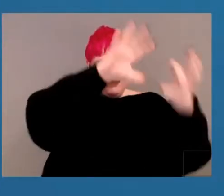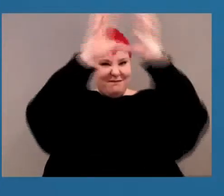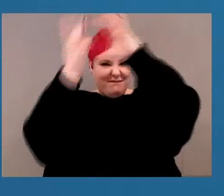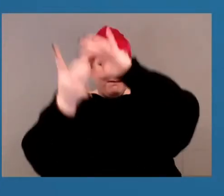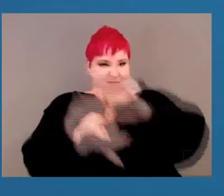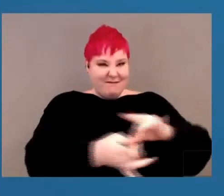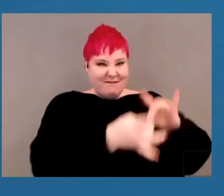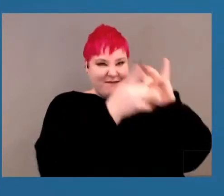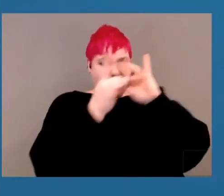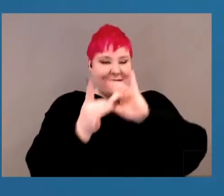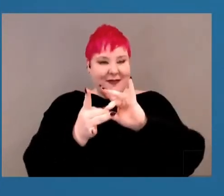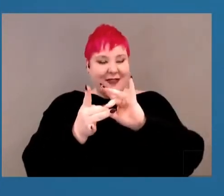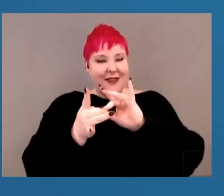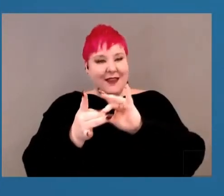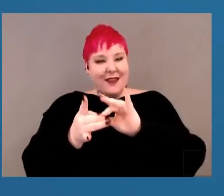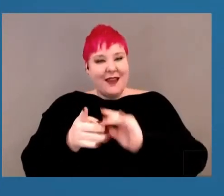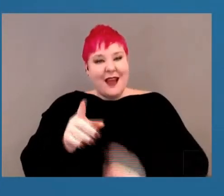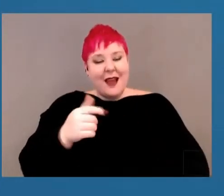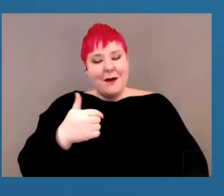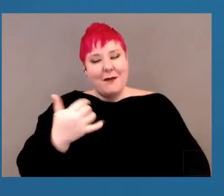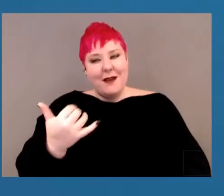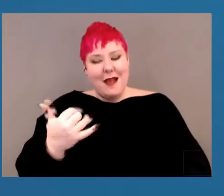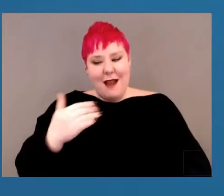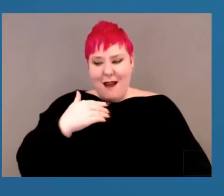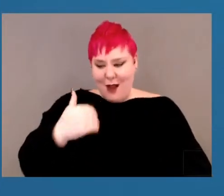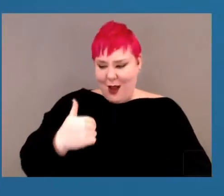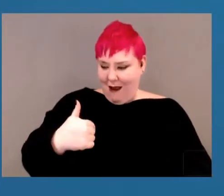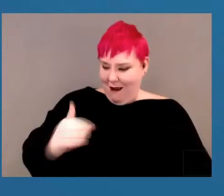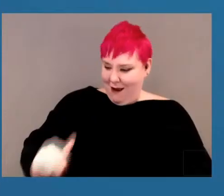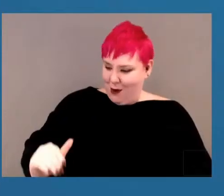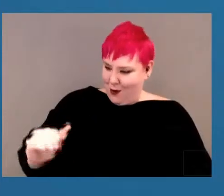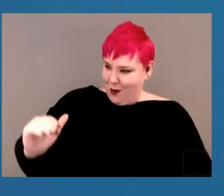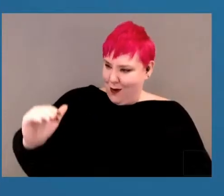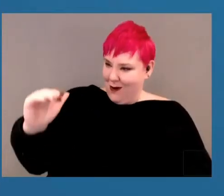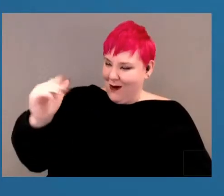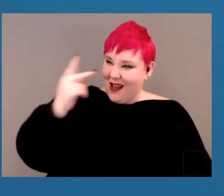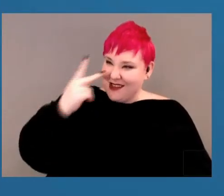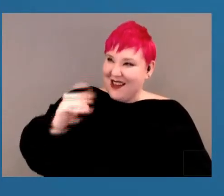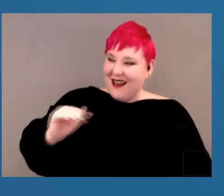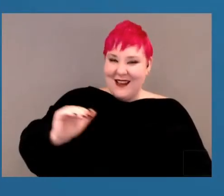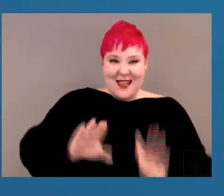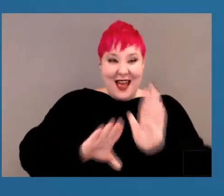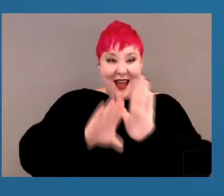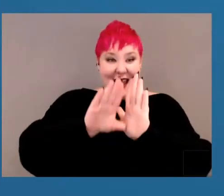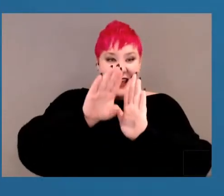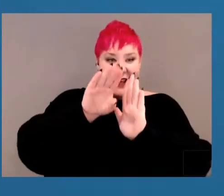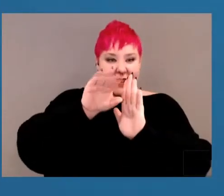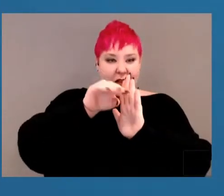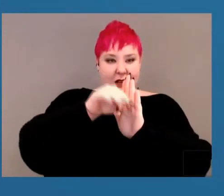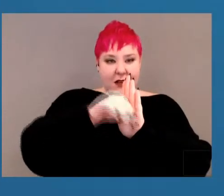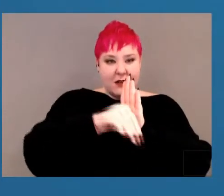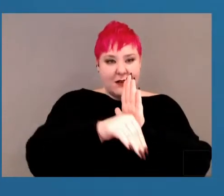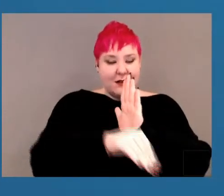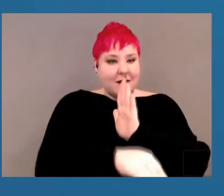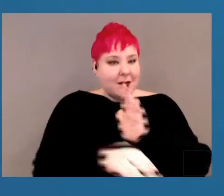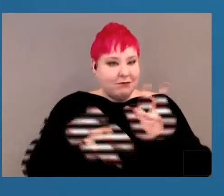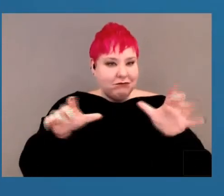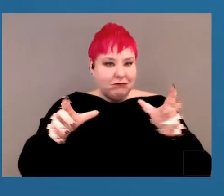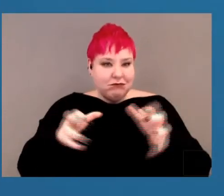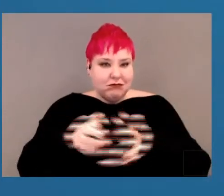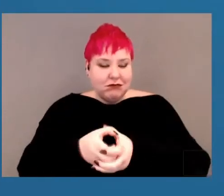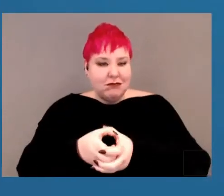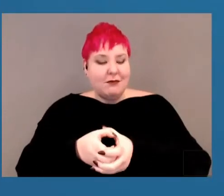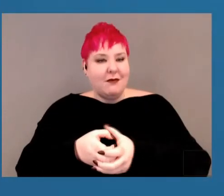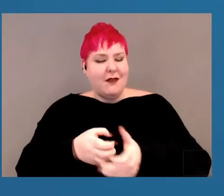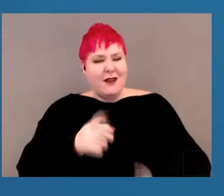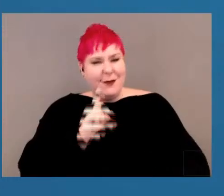also, as a young adult, saw the decline. And it hurt. It was painful